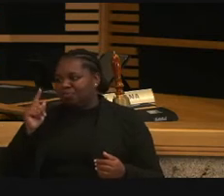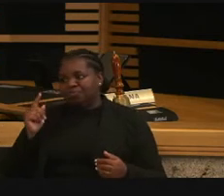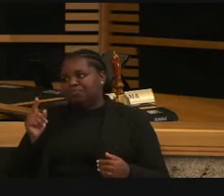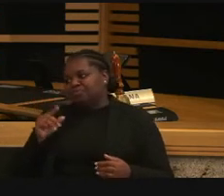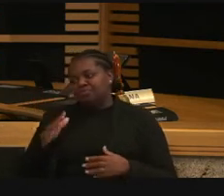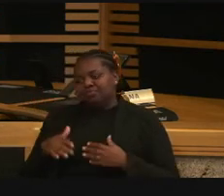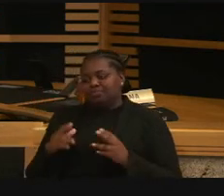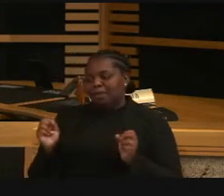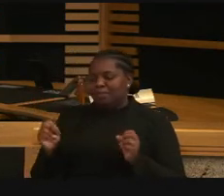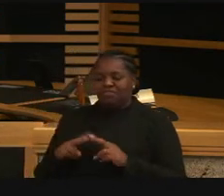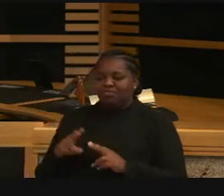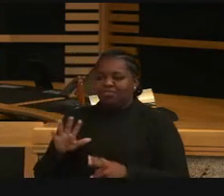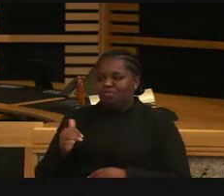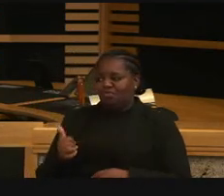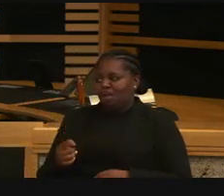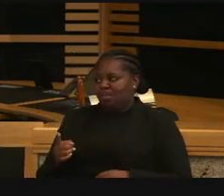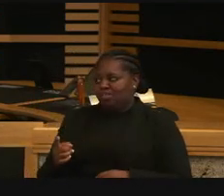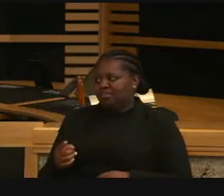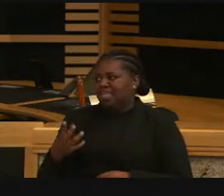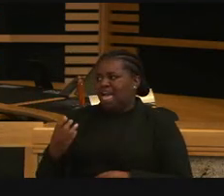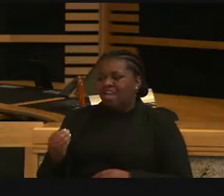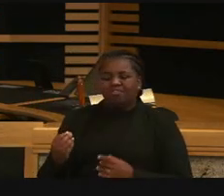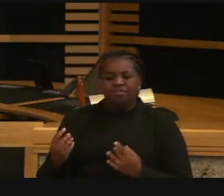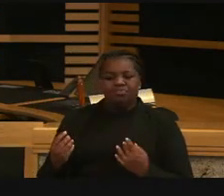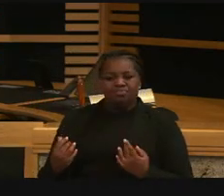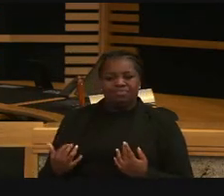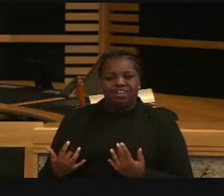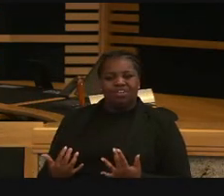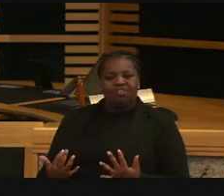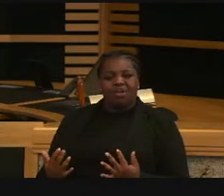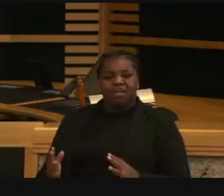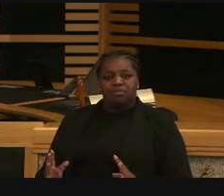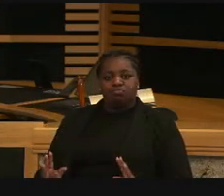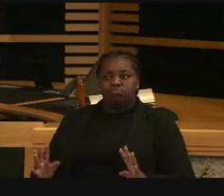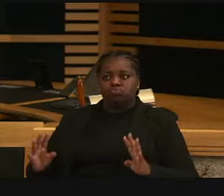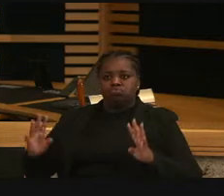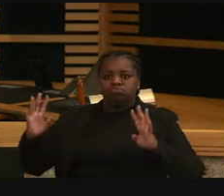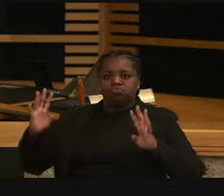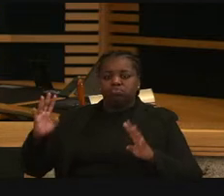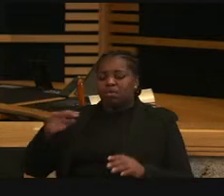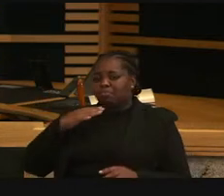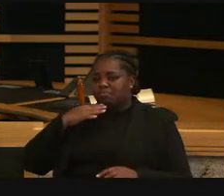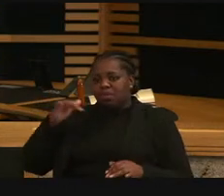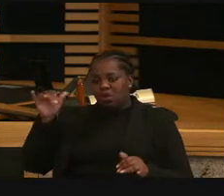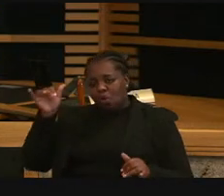pa inenca ende kutyi inkomo